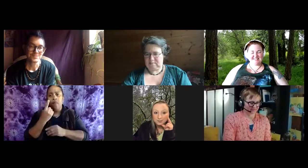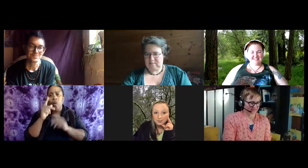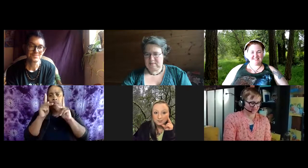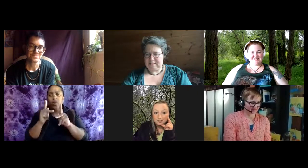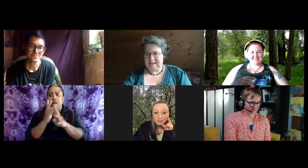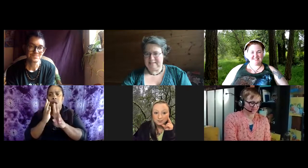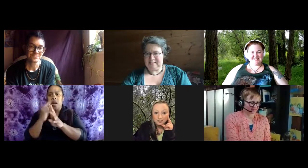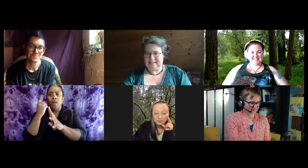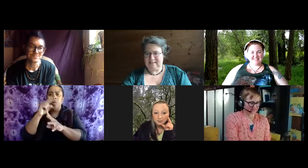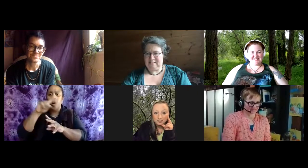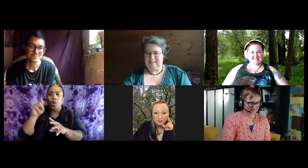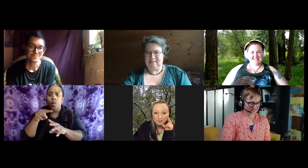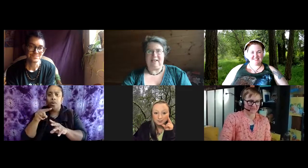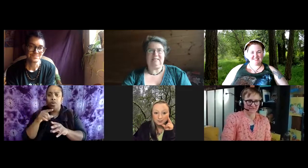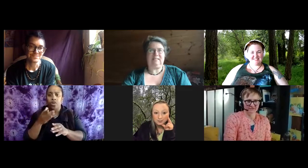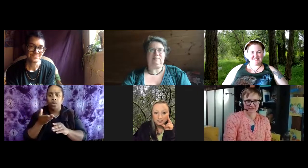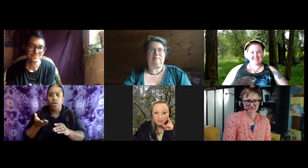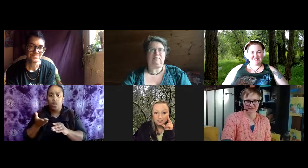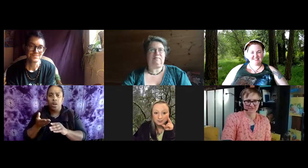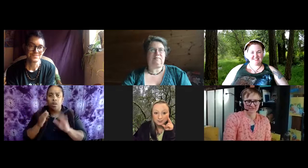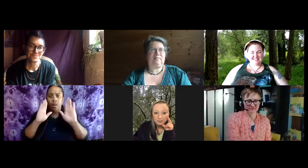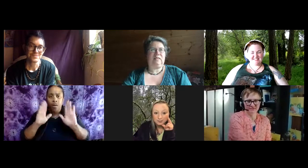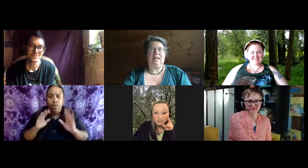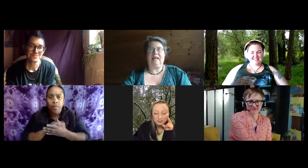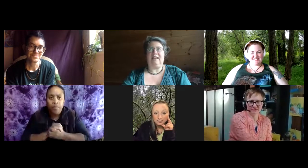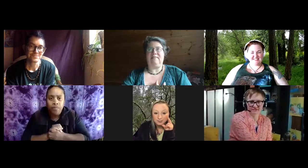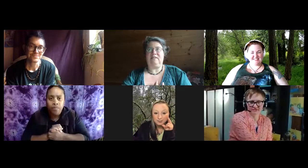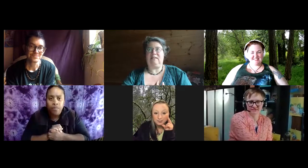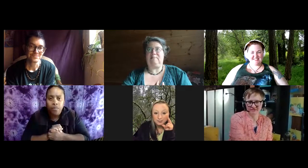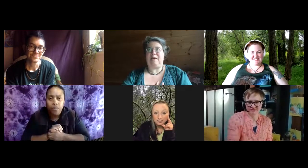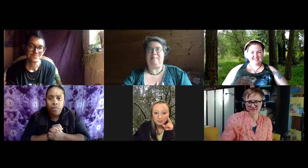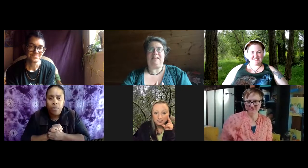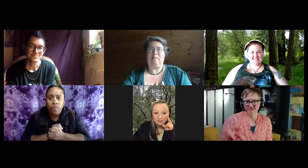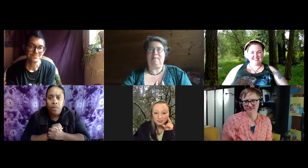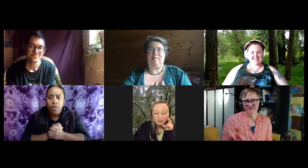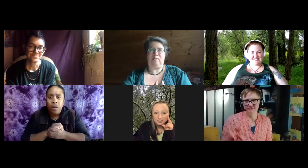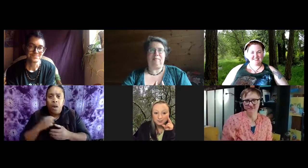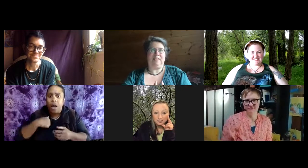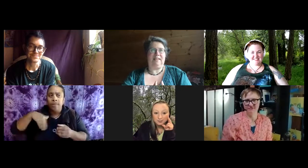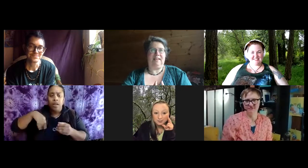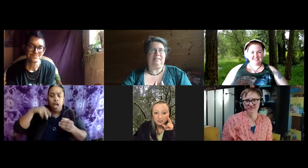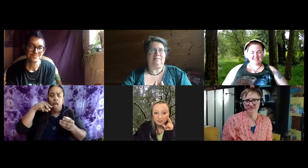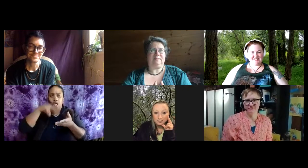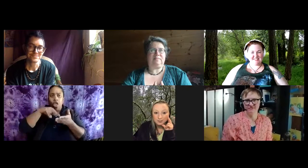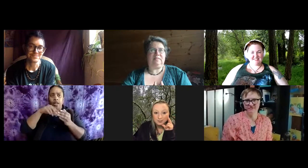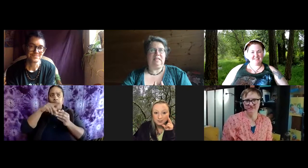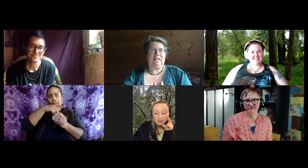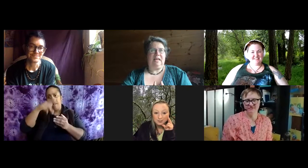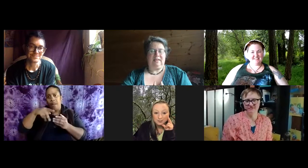question. Yeah, she's here, great. And I haven't looked at PayPal yet. We may have more people in line.